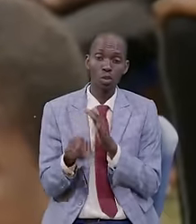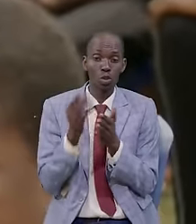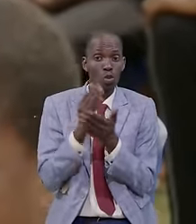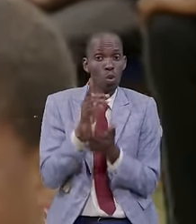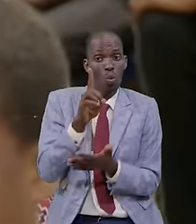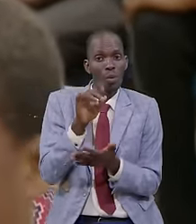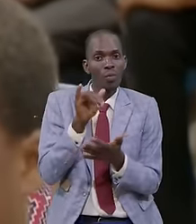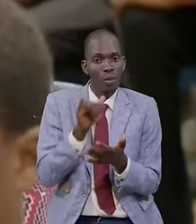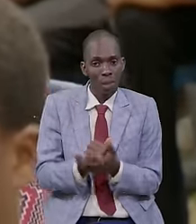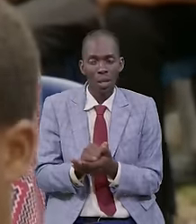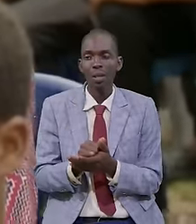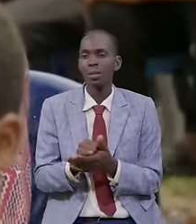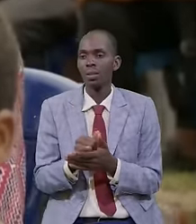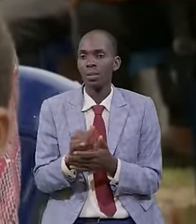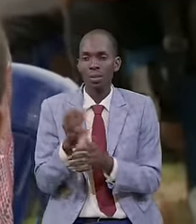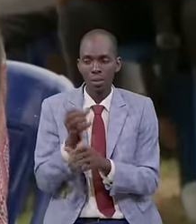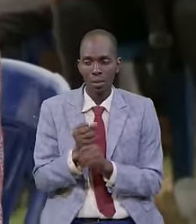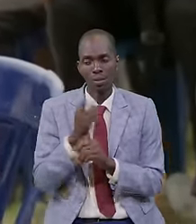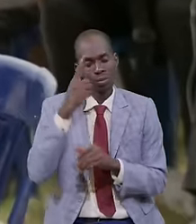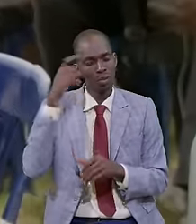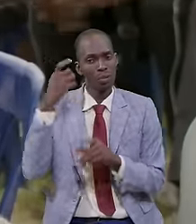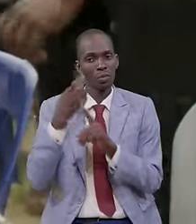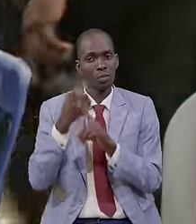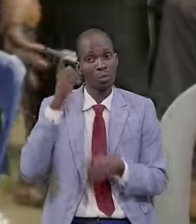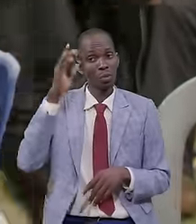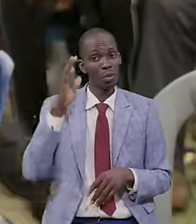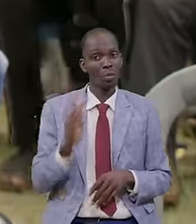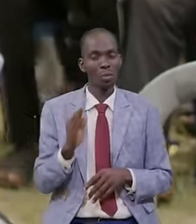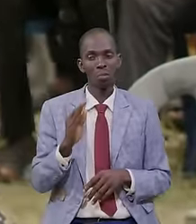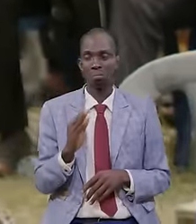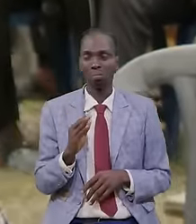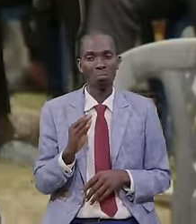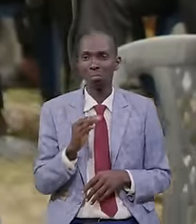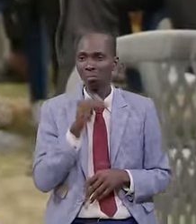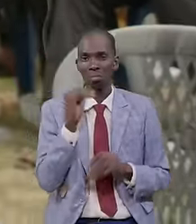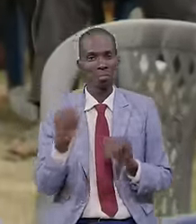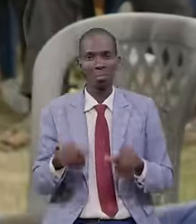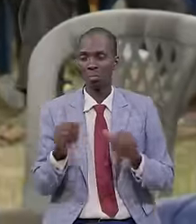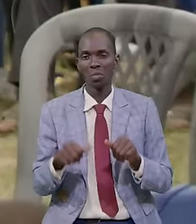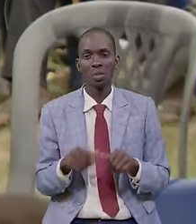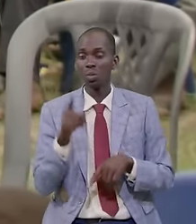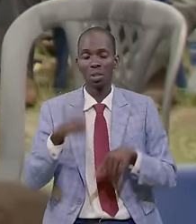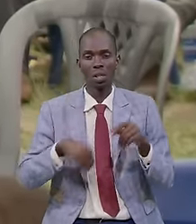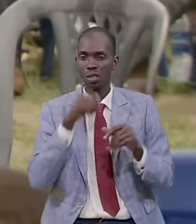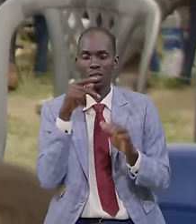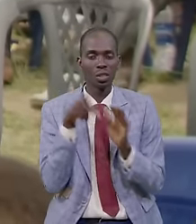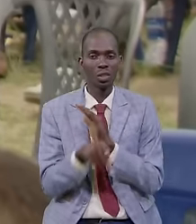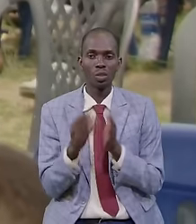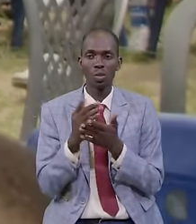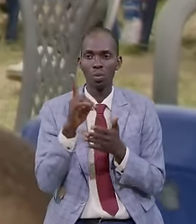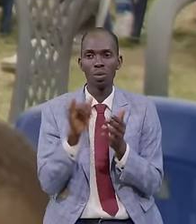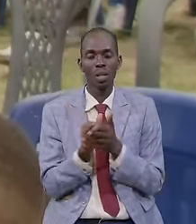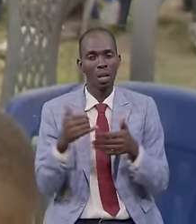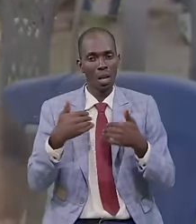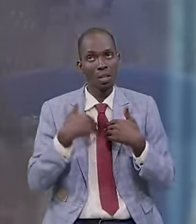kill the dreamer having a dream from God. You need to say amen to that one.